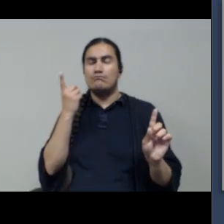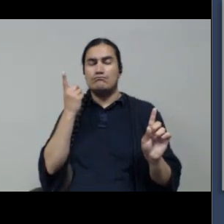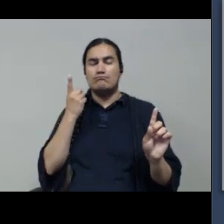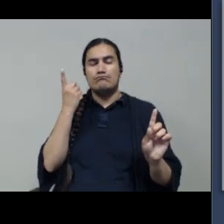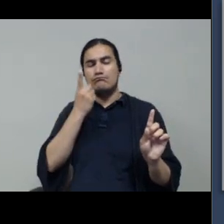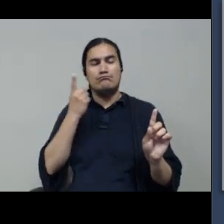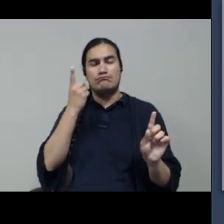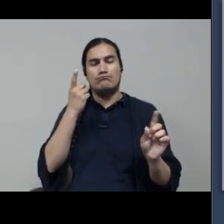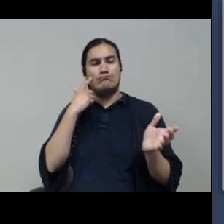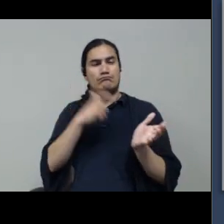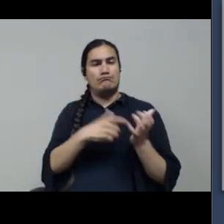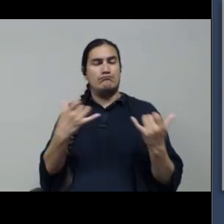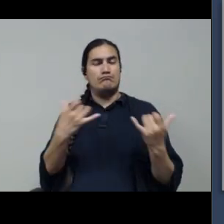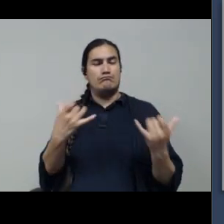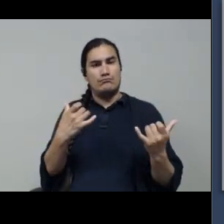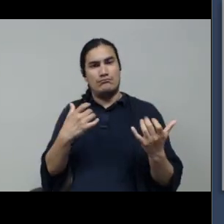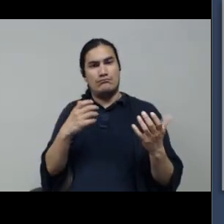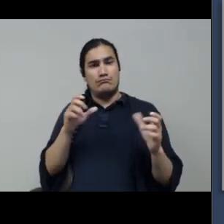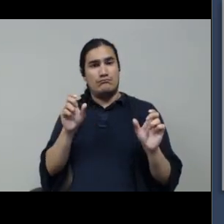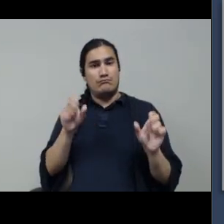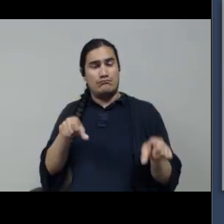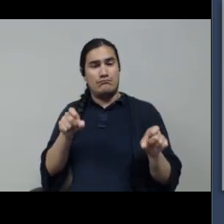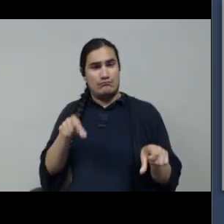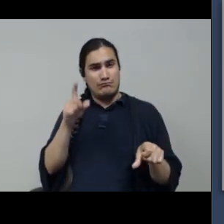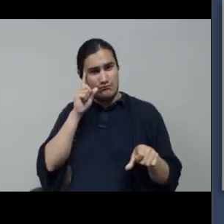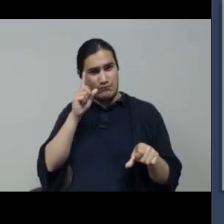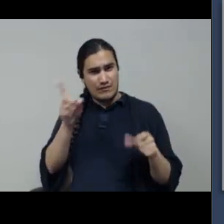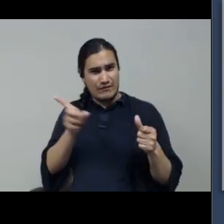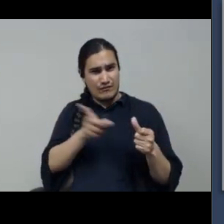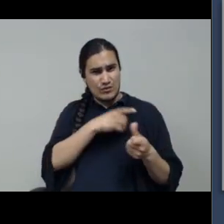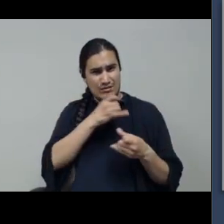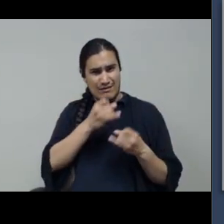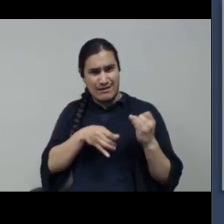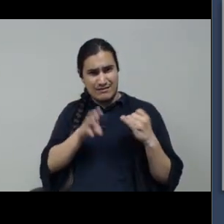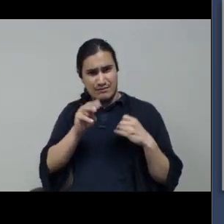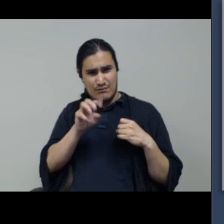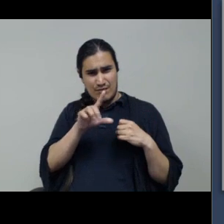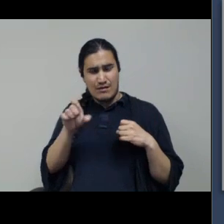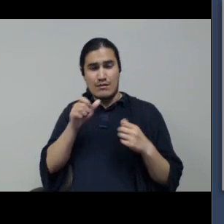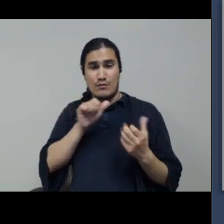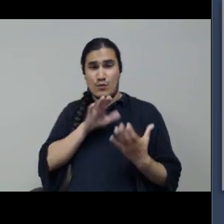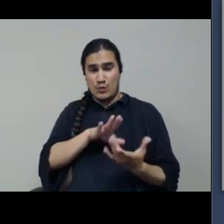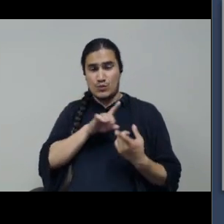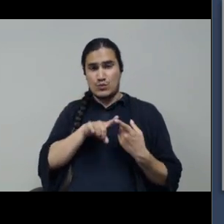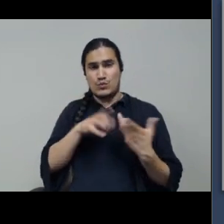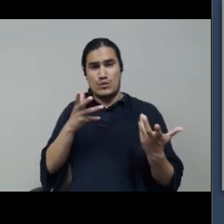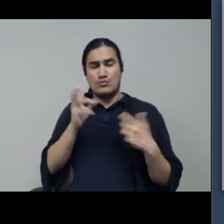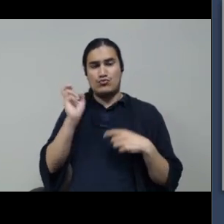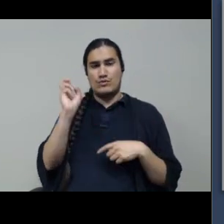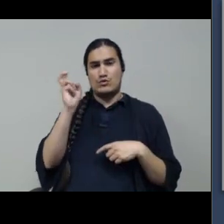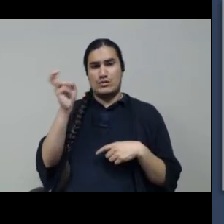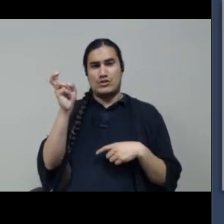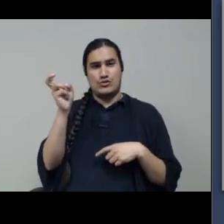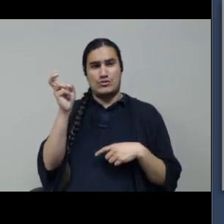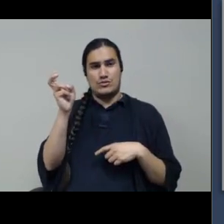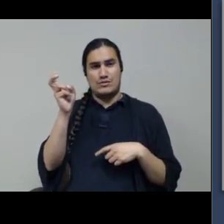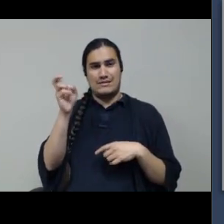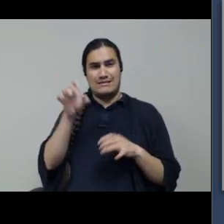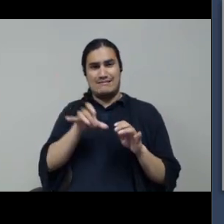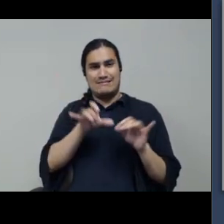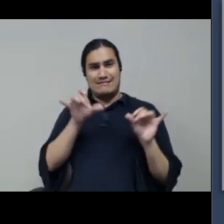now that it's a viable first and last mile approach to the transportation